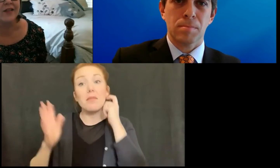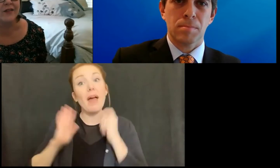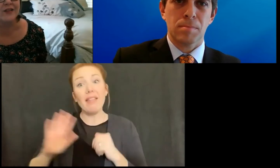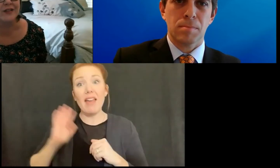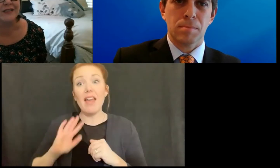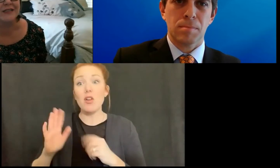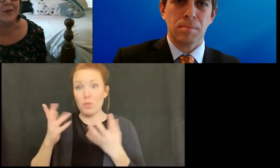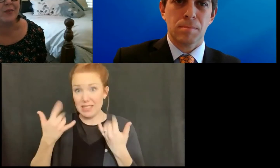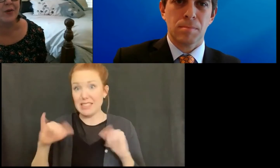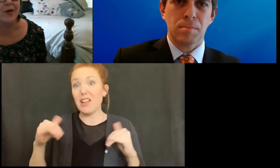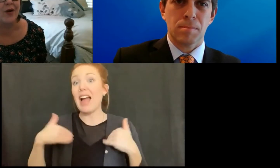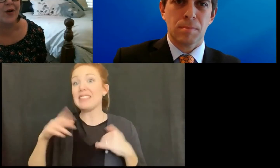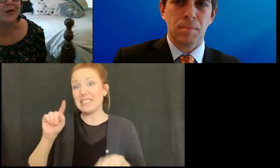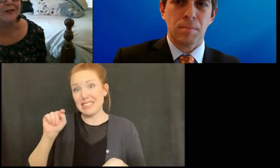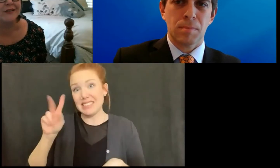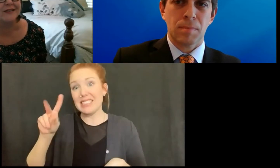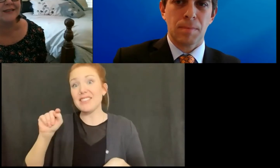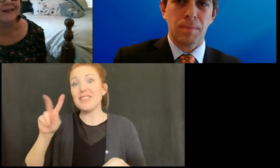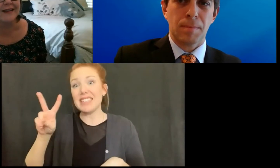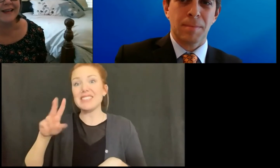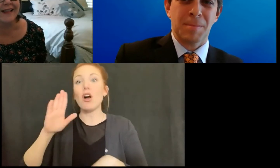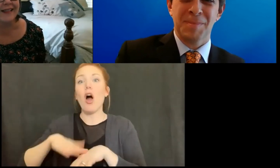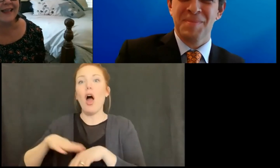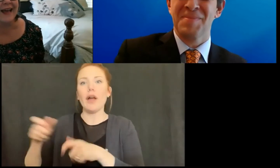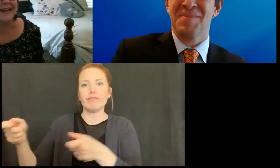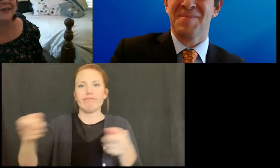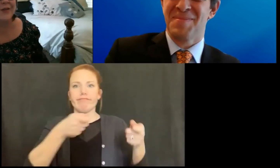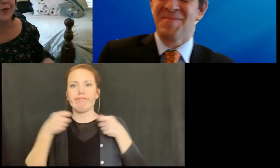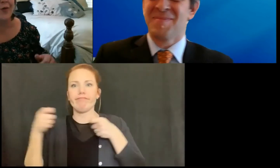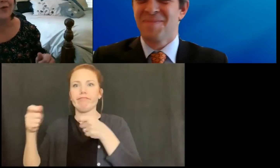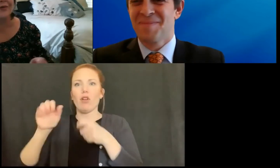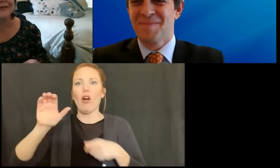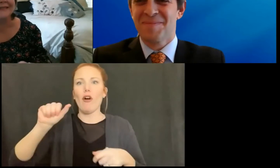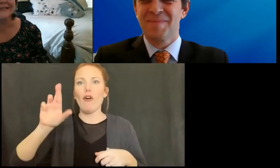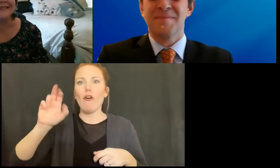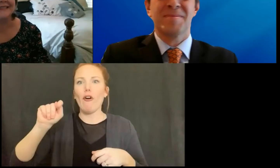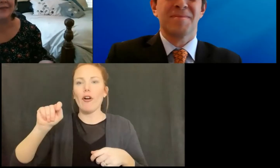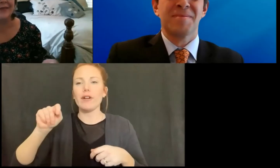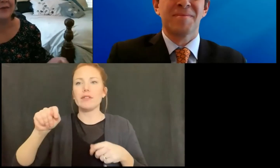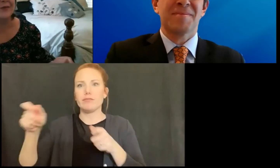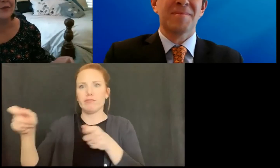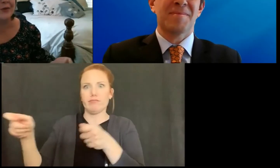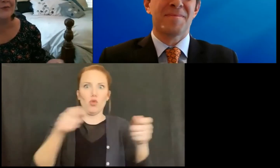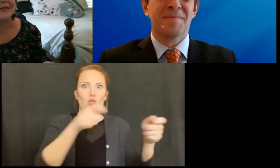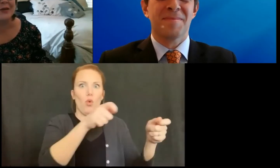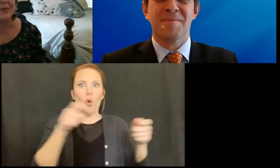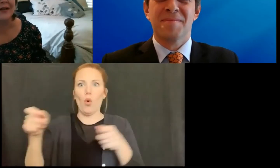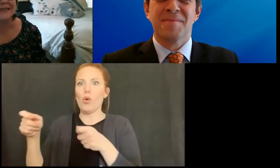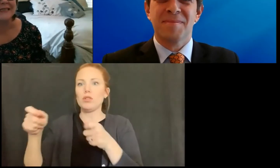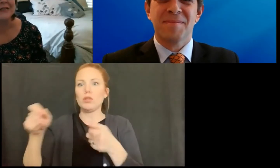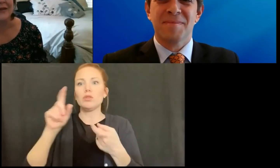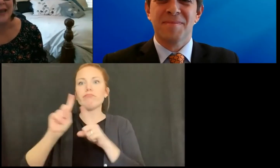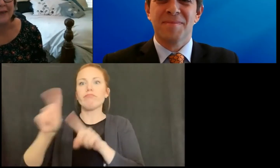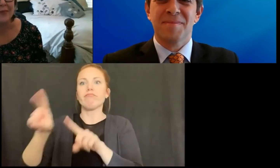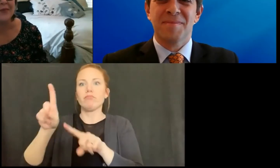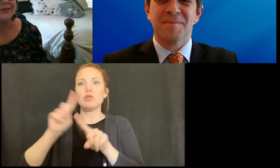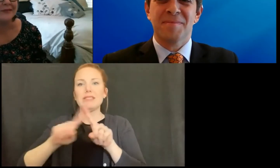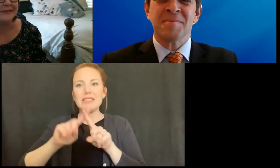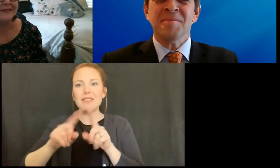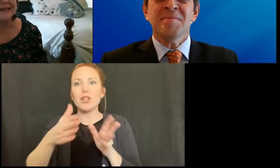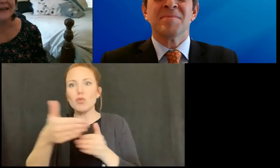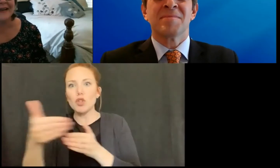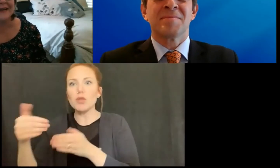had televisions that we put on carts that you rolled to different rooms and you plugged into